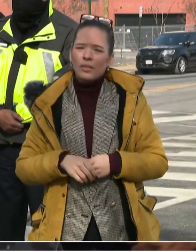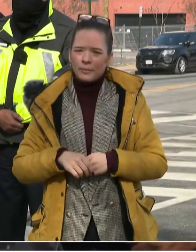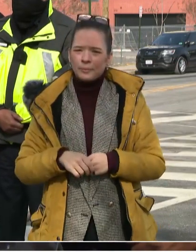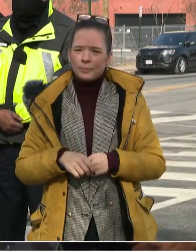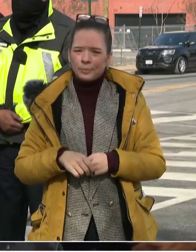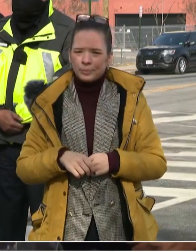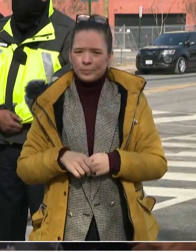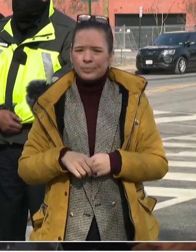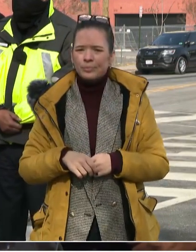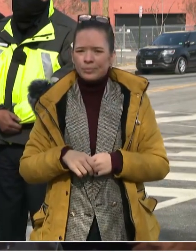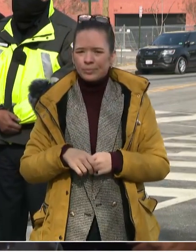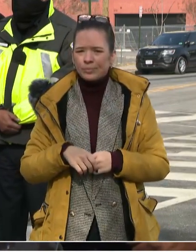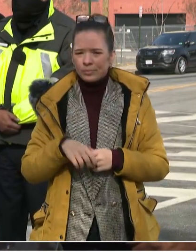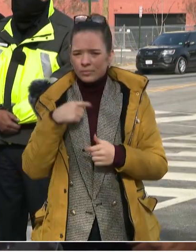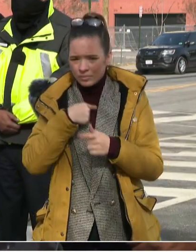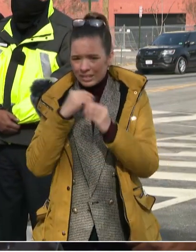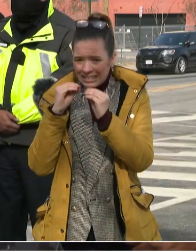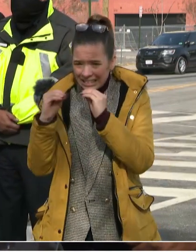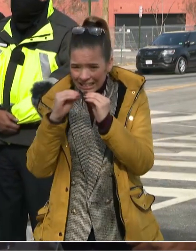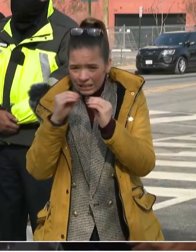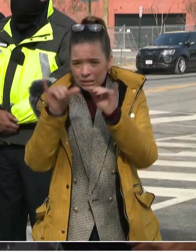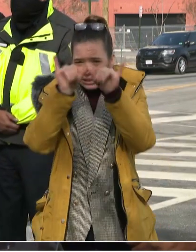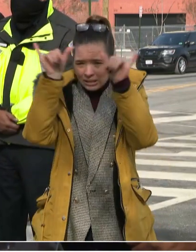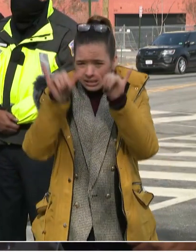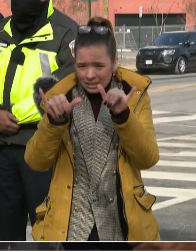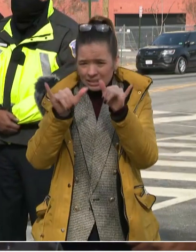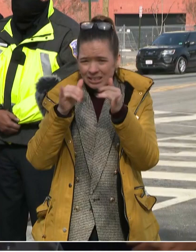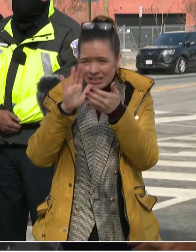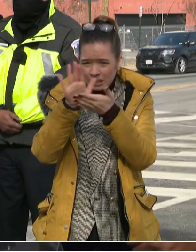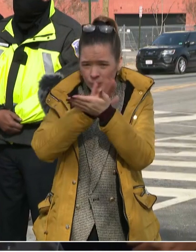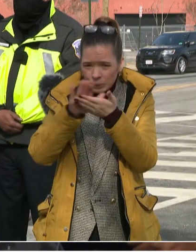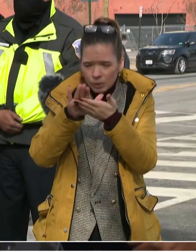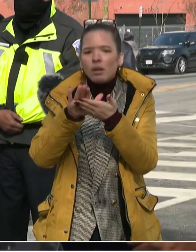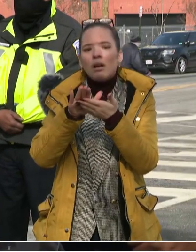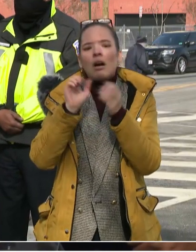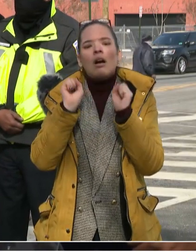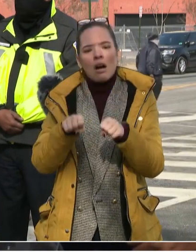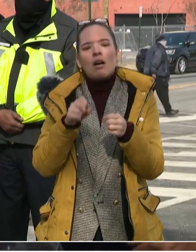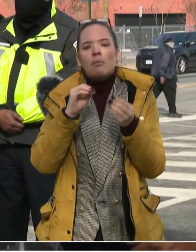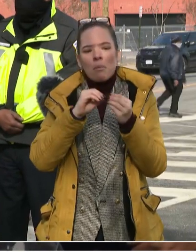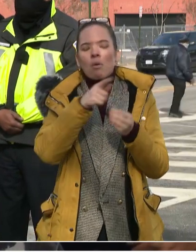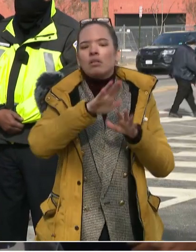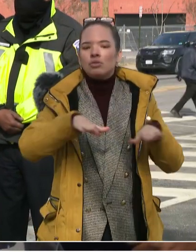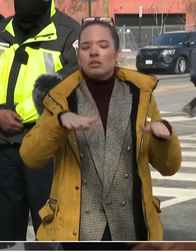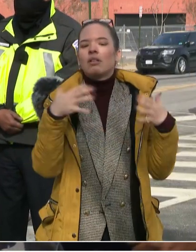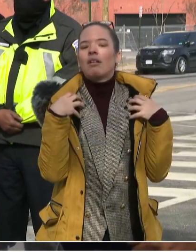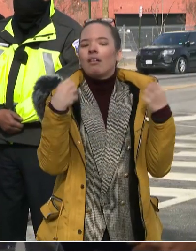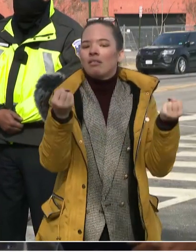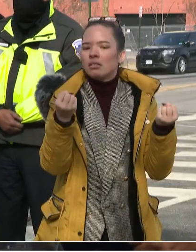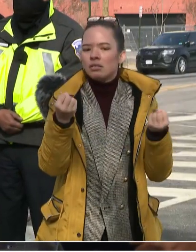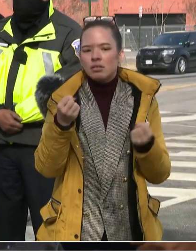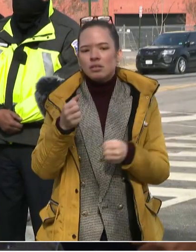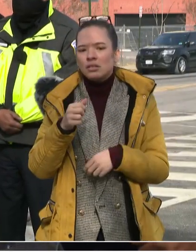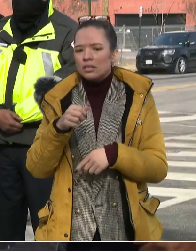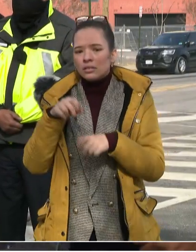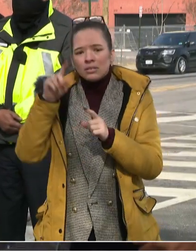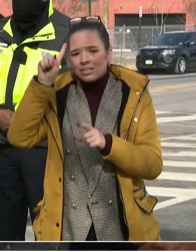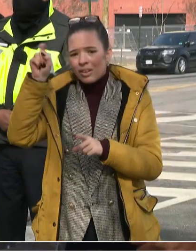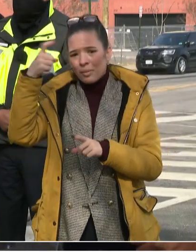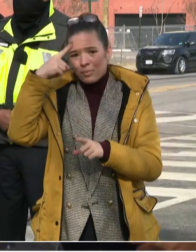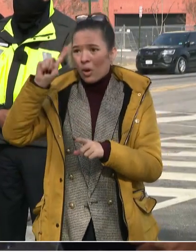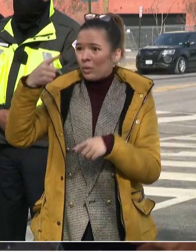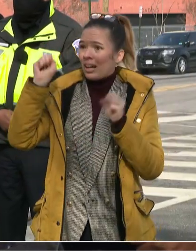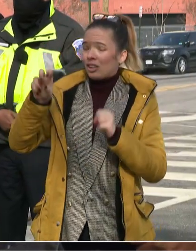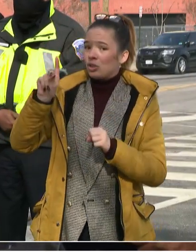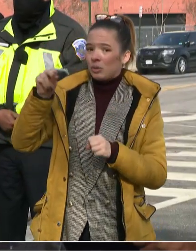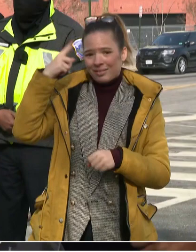ecosystem, then we will be able to see our children healed. Be clear, the government can't do it alone. These police officers who work